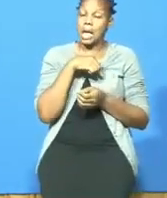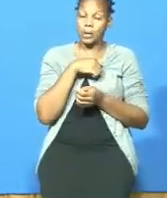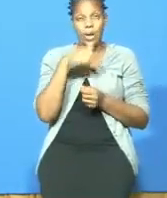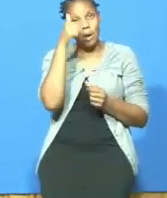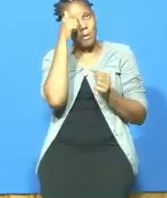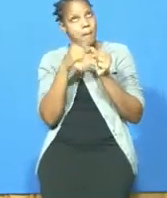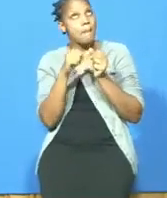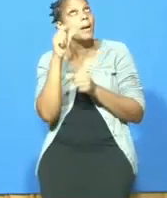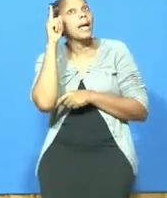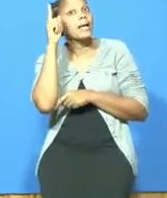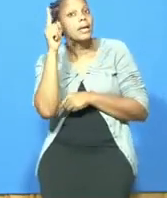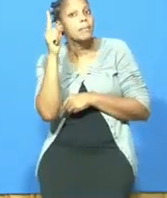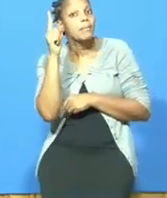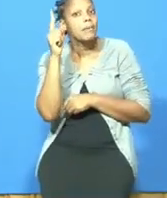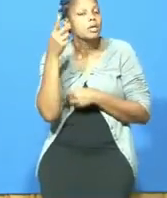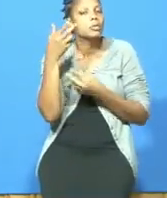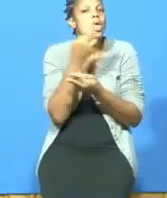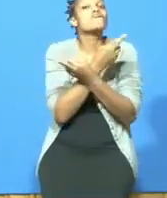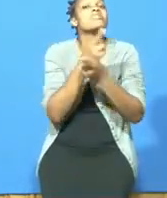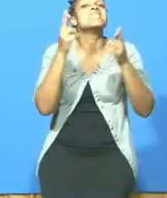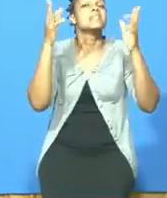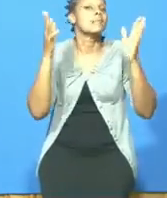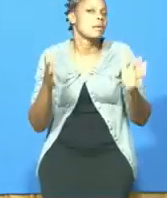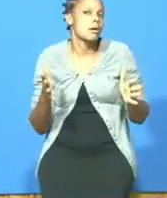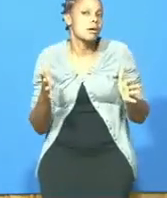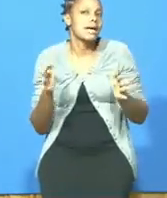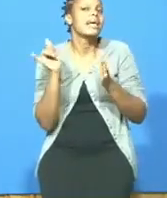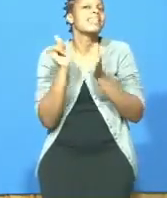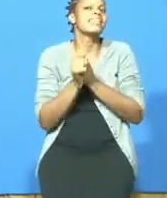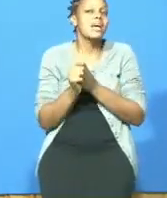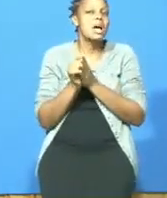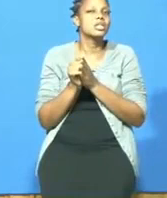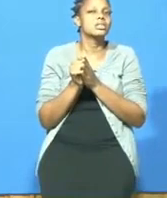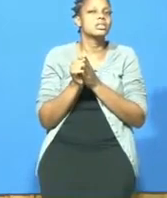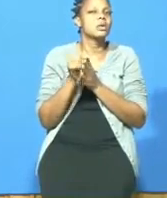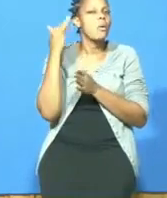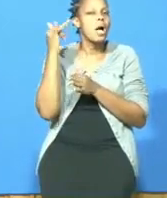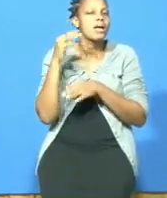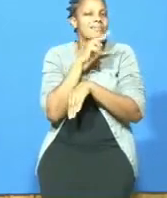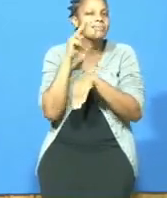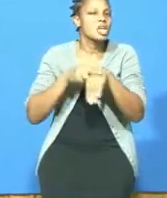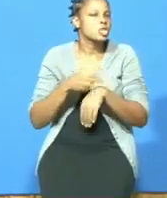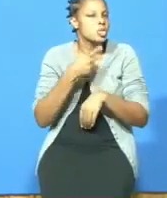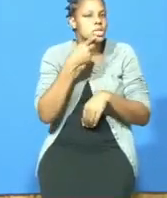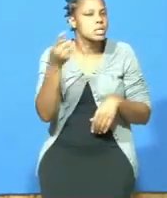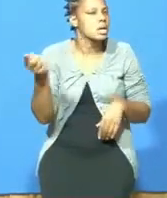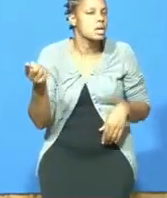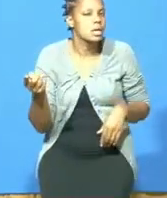remembering him as redeemer. So that's why